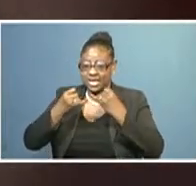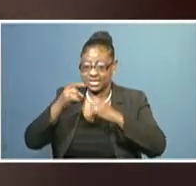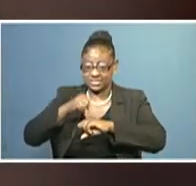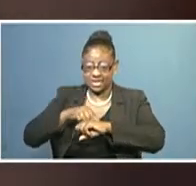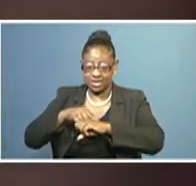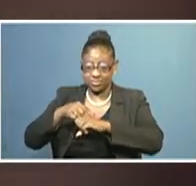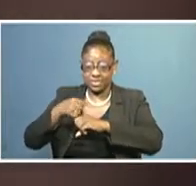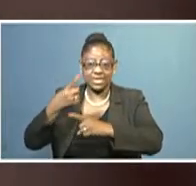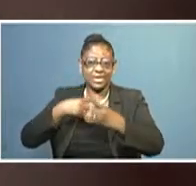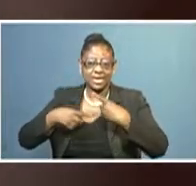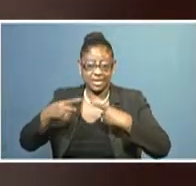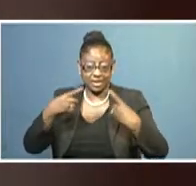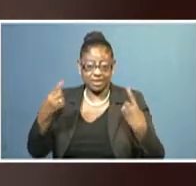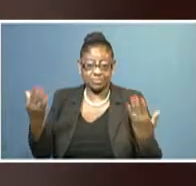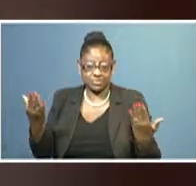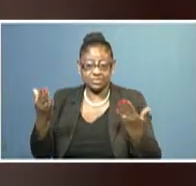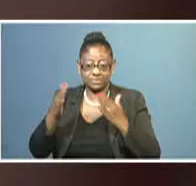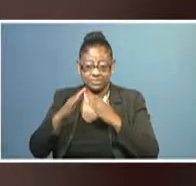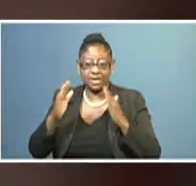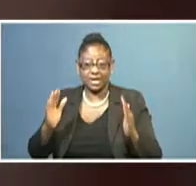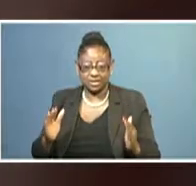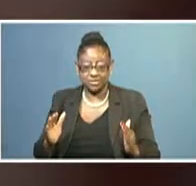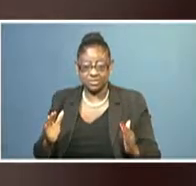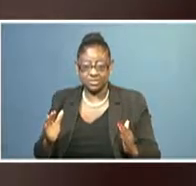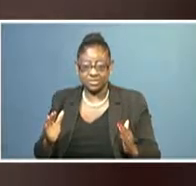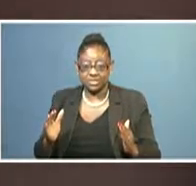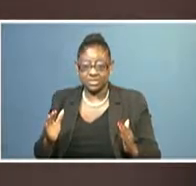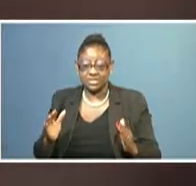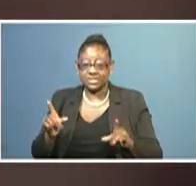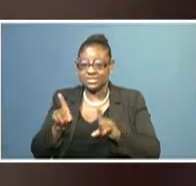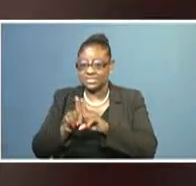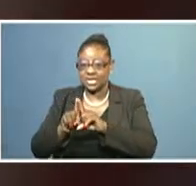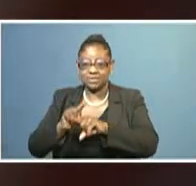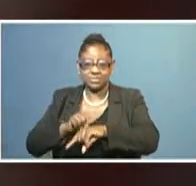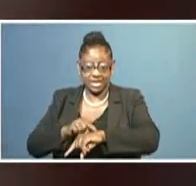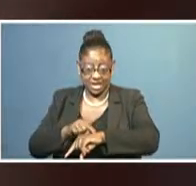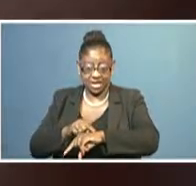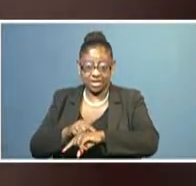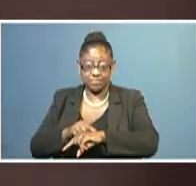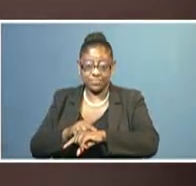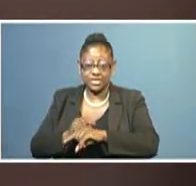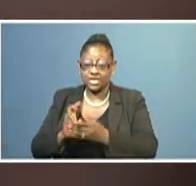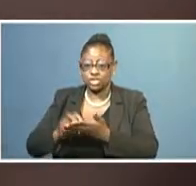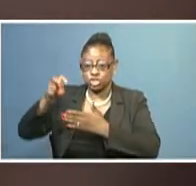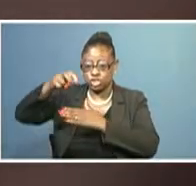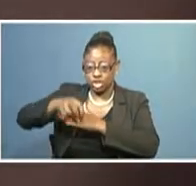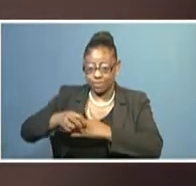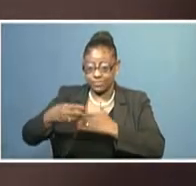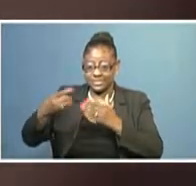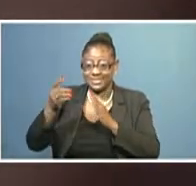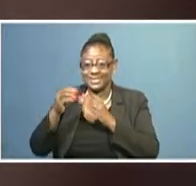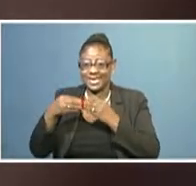came to me, he came that same time. He jumped the gate